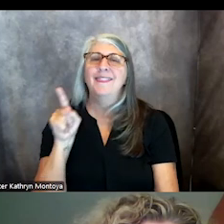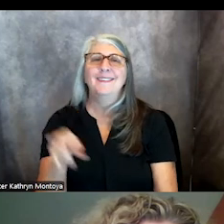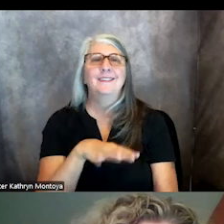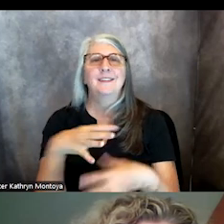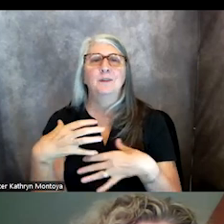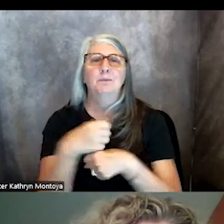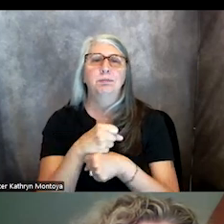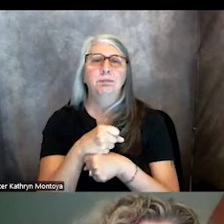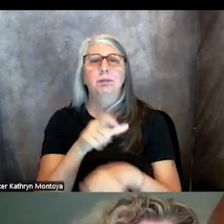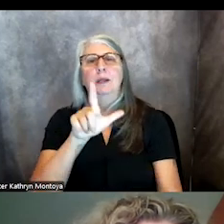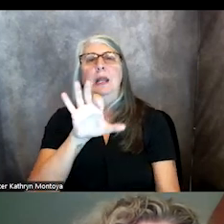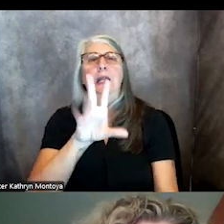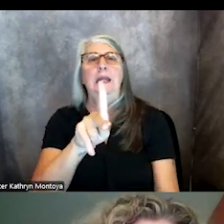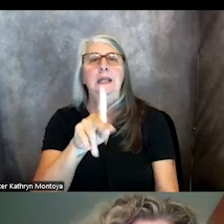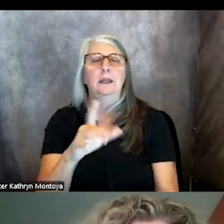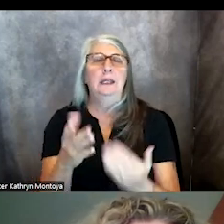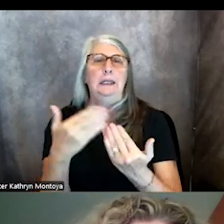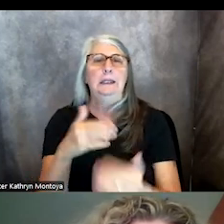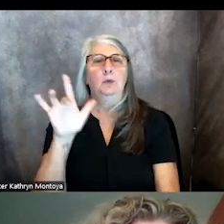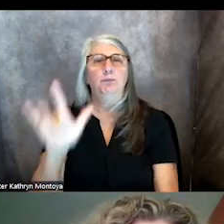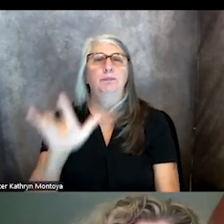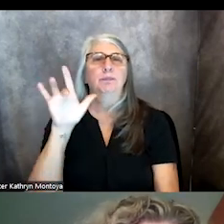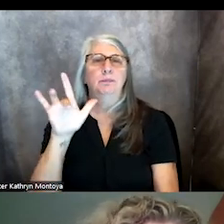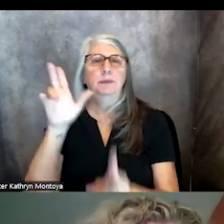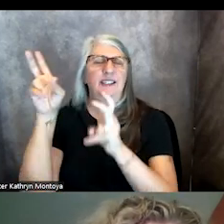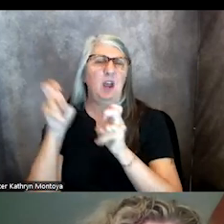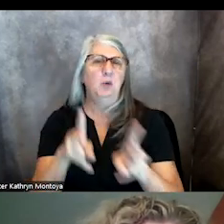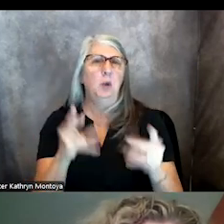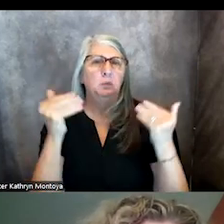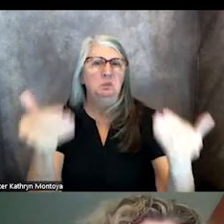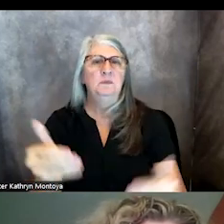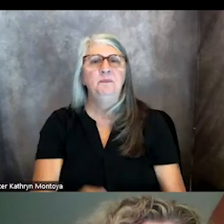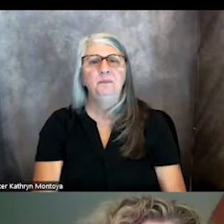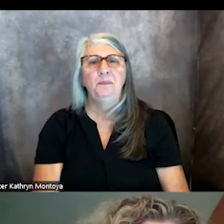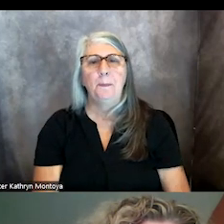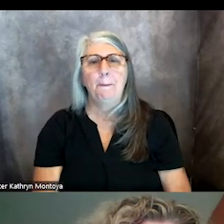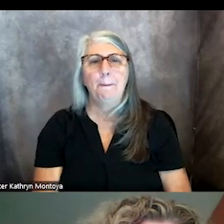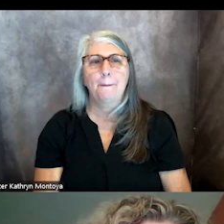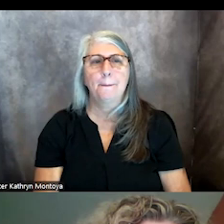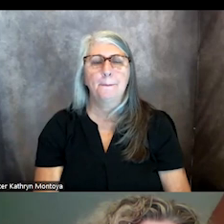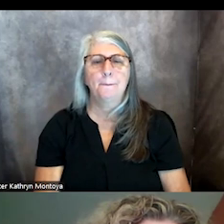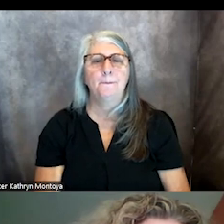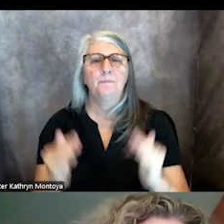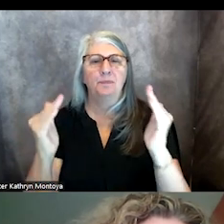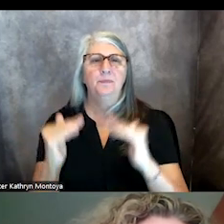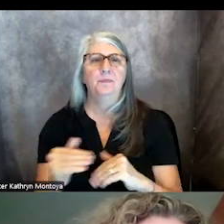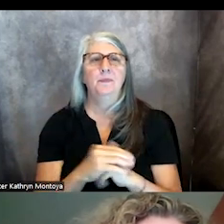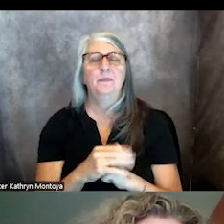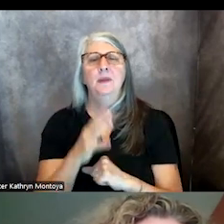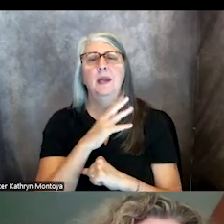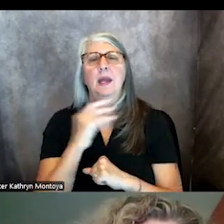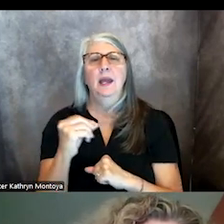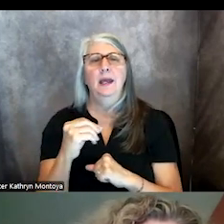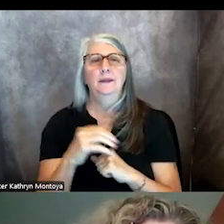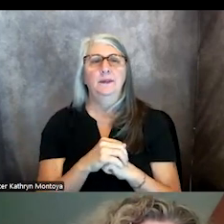link for you to download it, which I hope you'll do. Next slide. But I'll also give you the too long